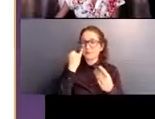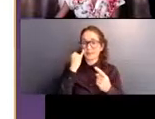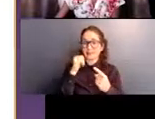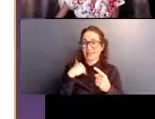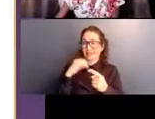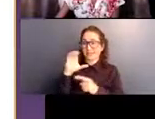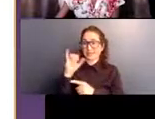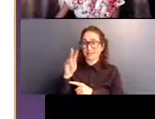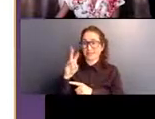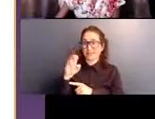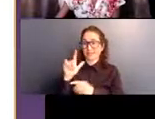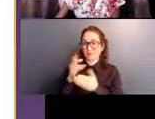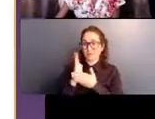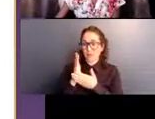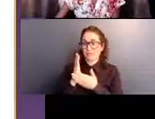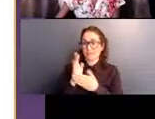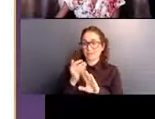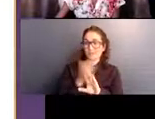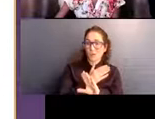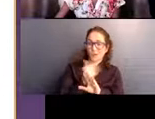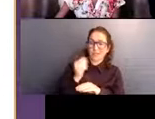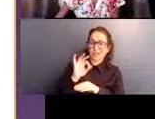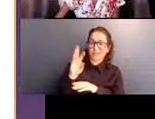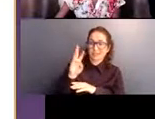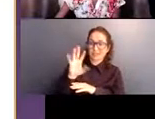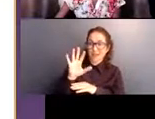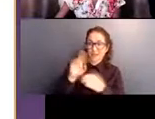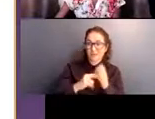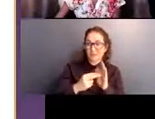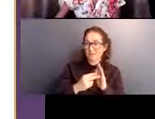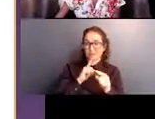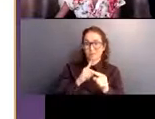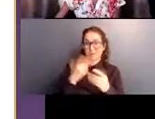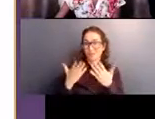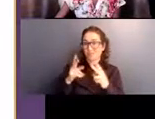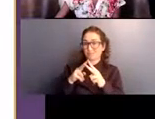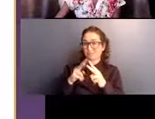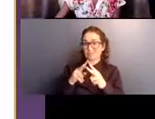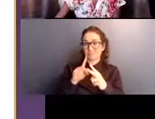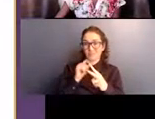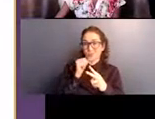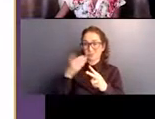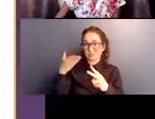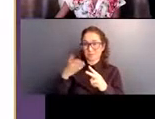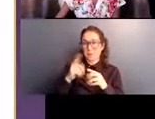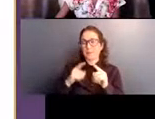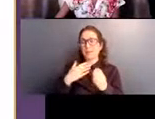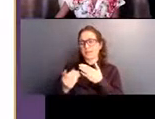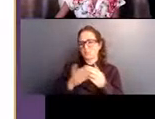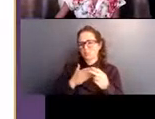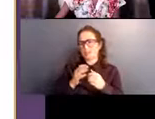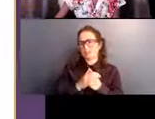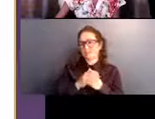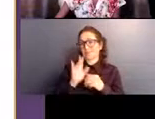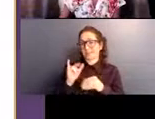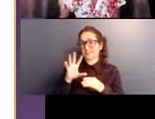Act that came before all of this in 1965, we wouldn't have a lot of these particular laws. But this particular law is part of the civil